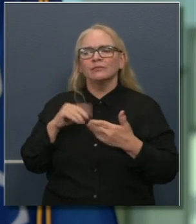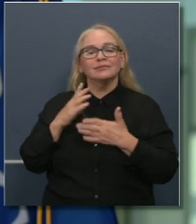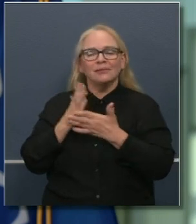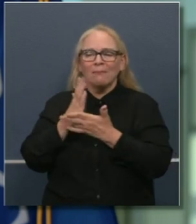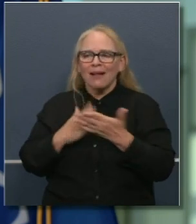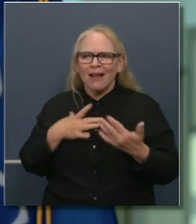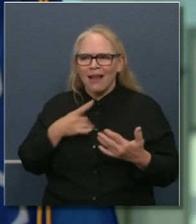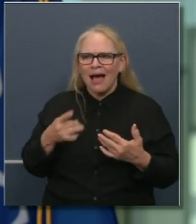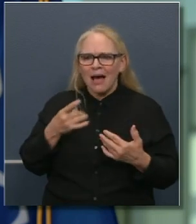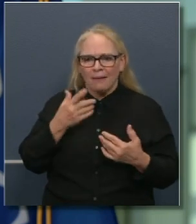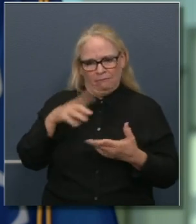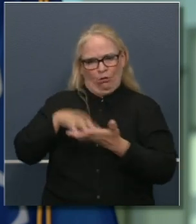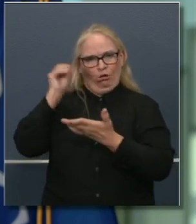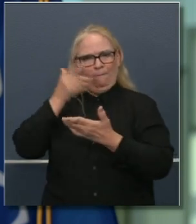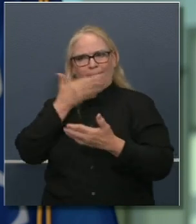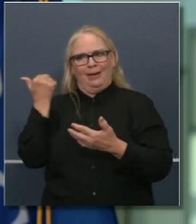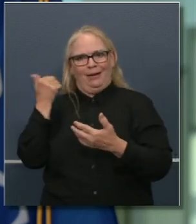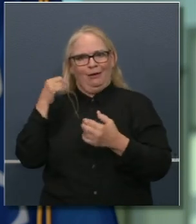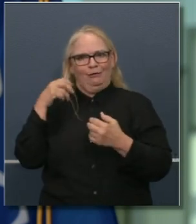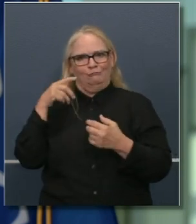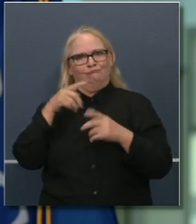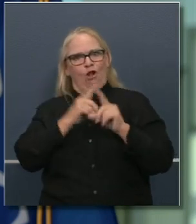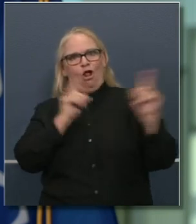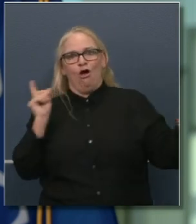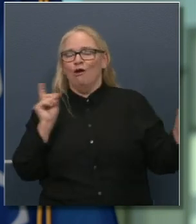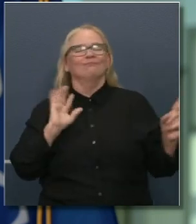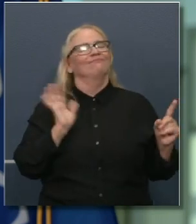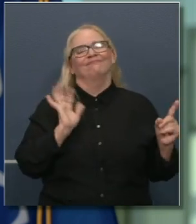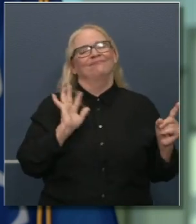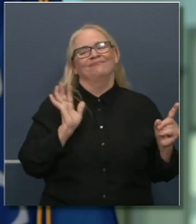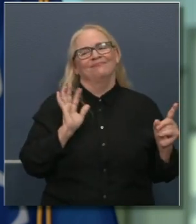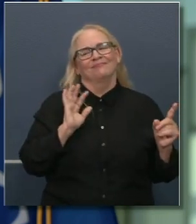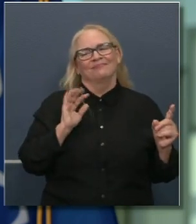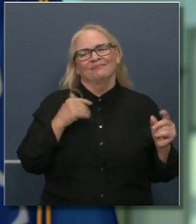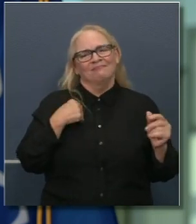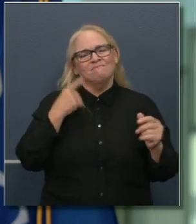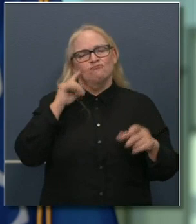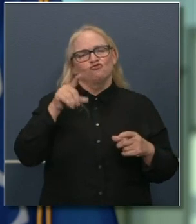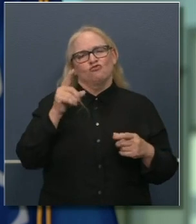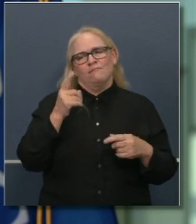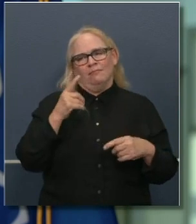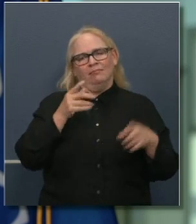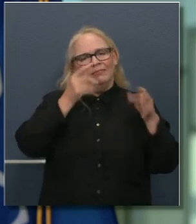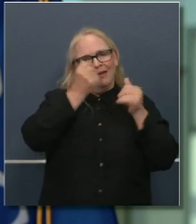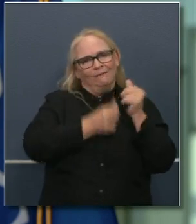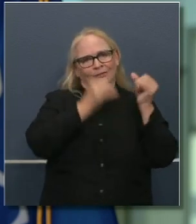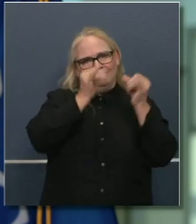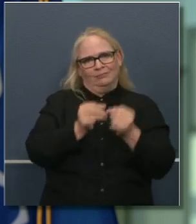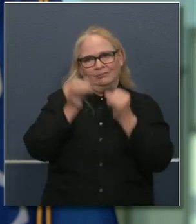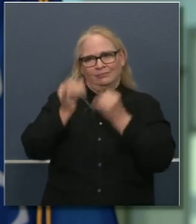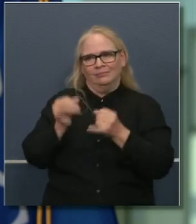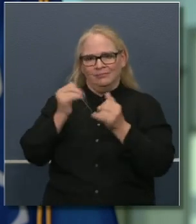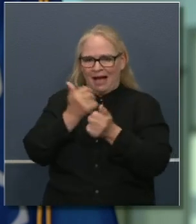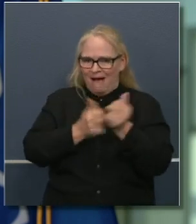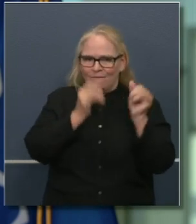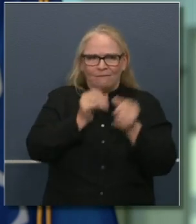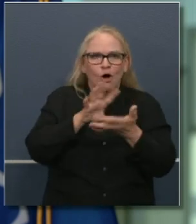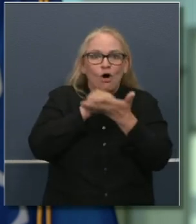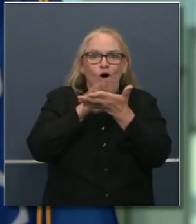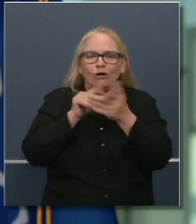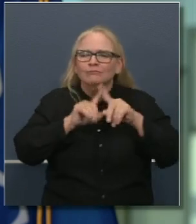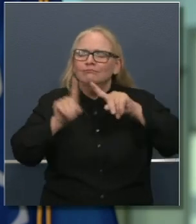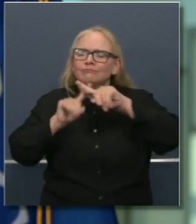I believe profoundly in the power of individuals and the cohort and the